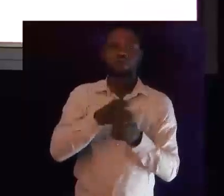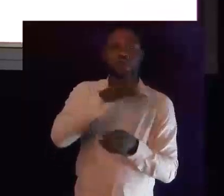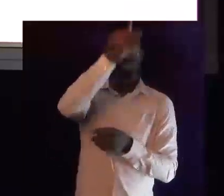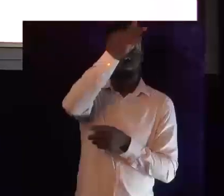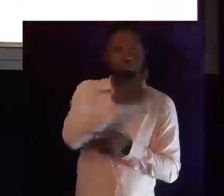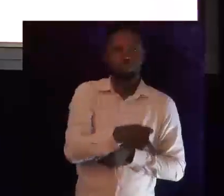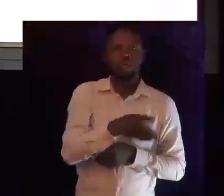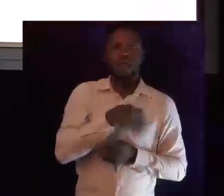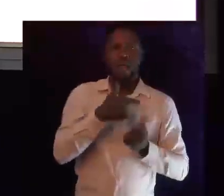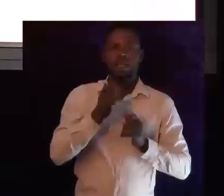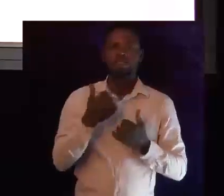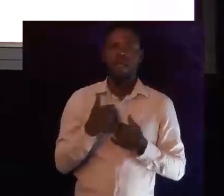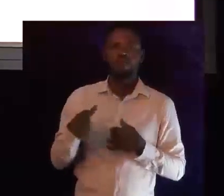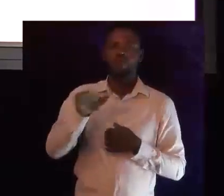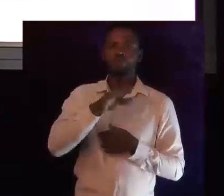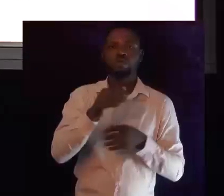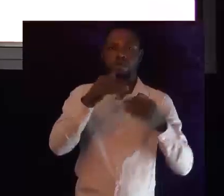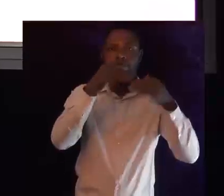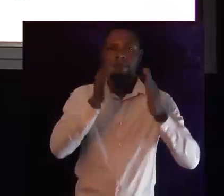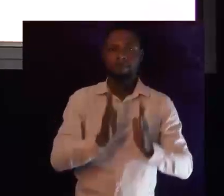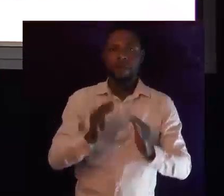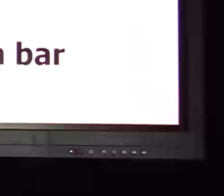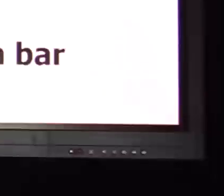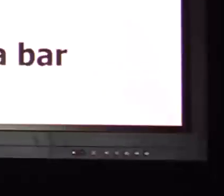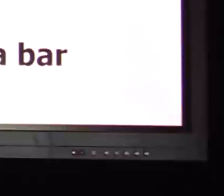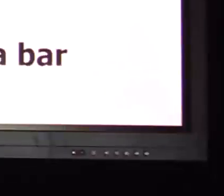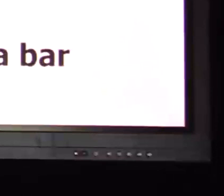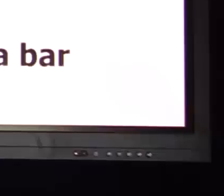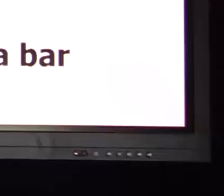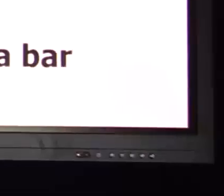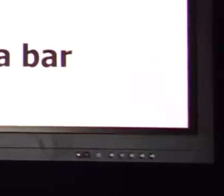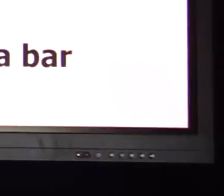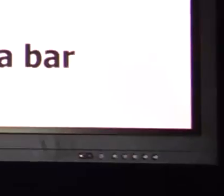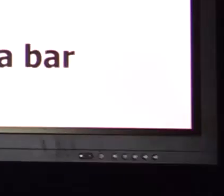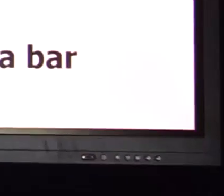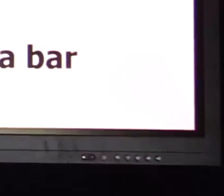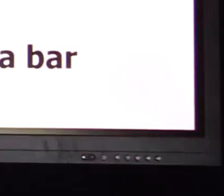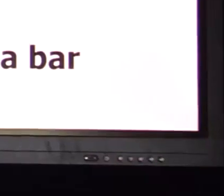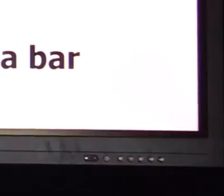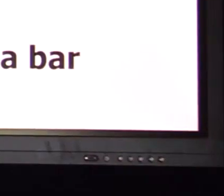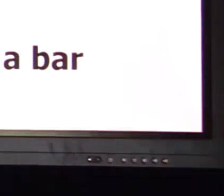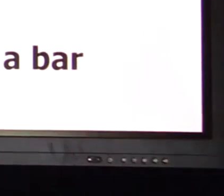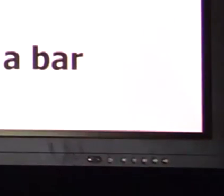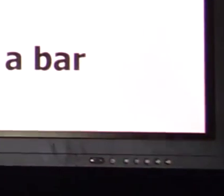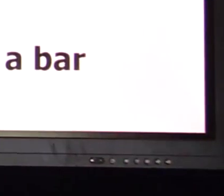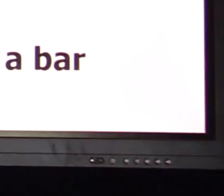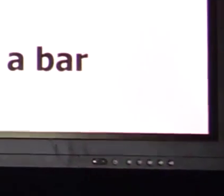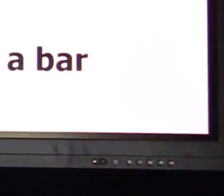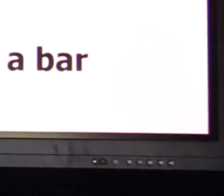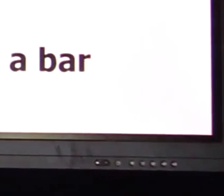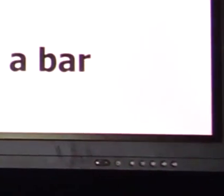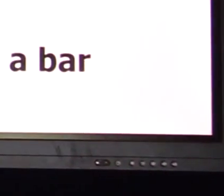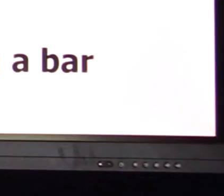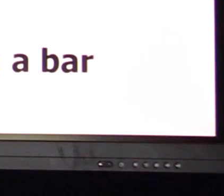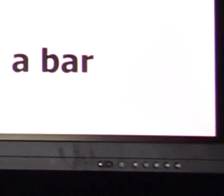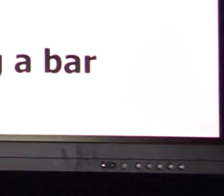numbers, and let's have your bars, and we'll review that. Now I believe you've copied your assignments. Now we're not done